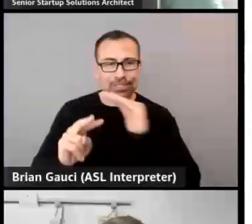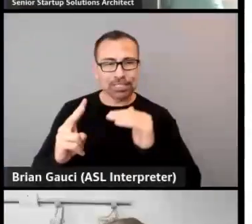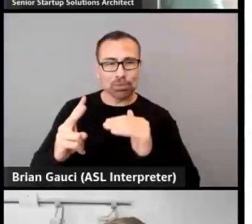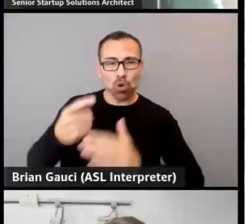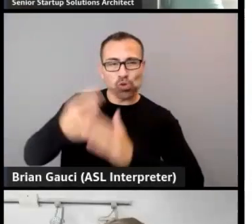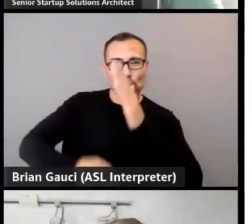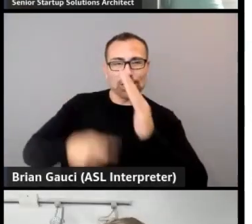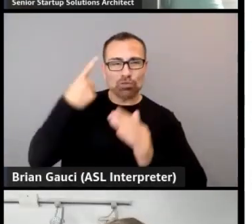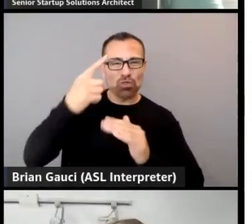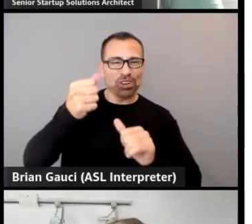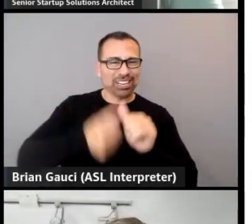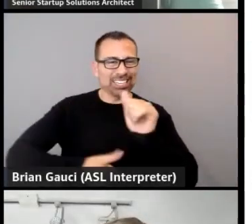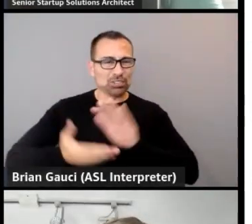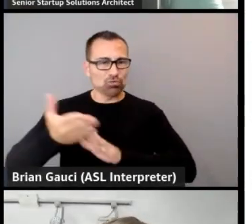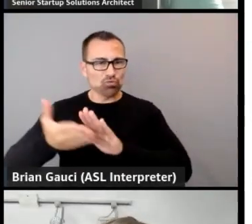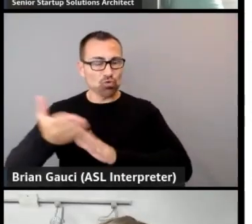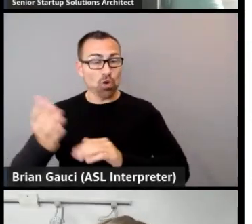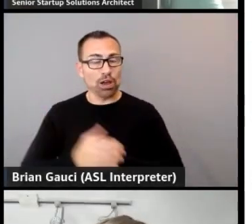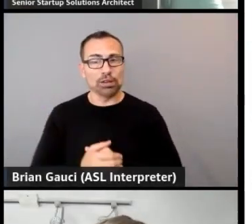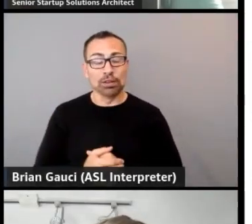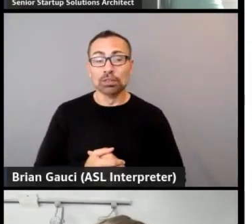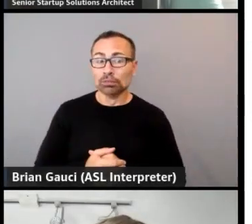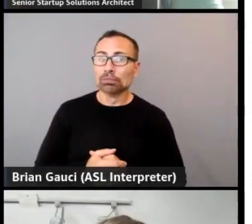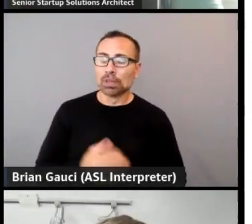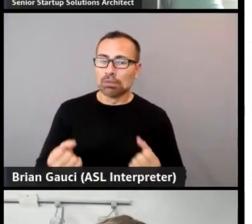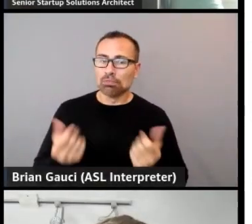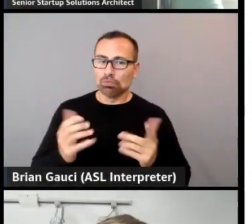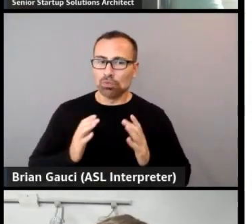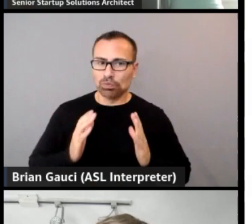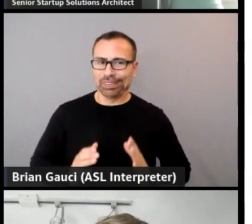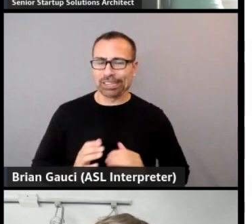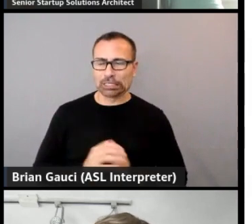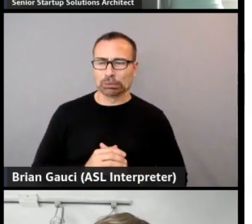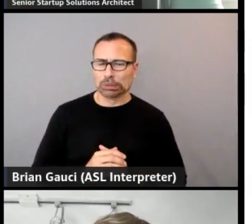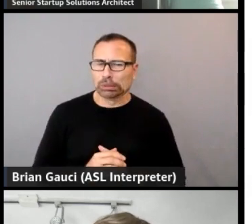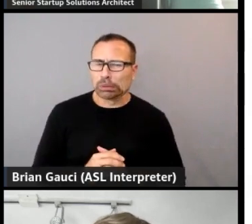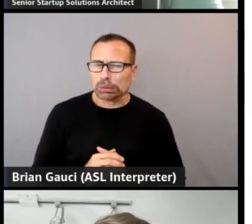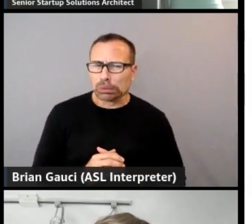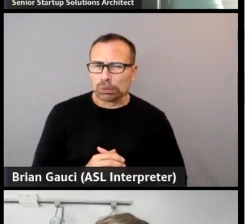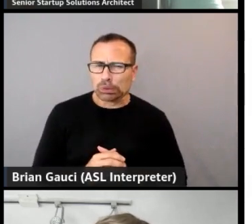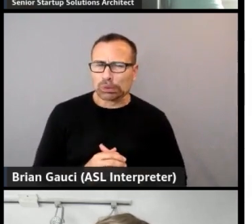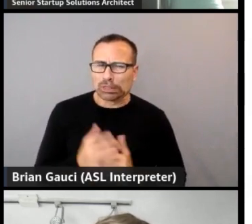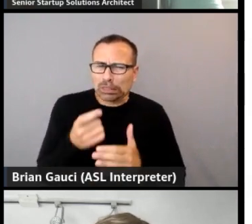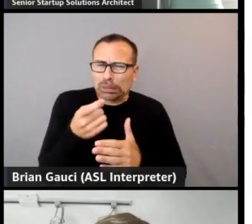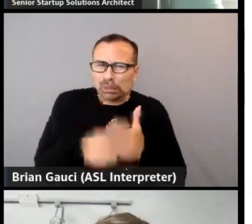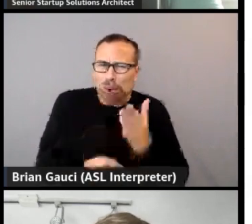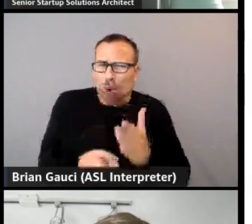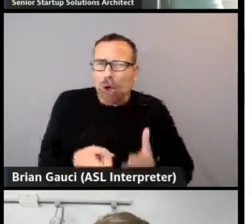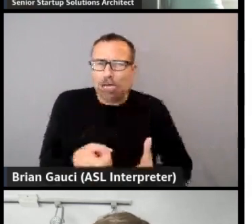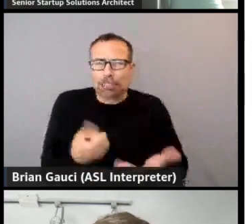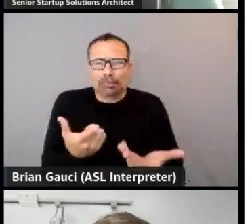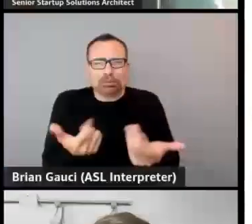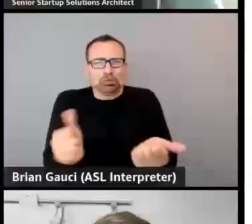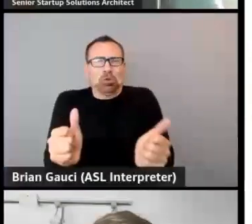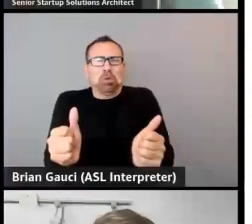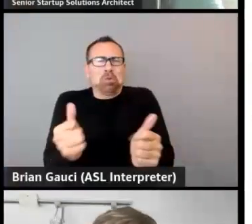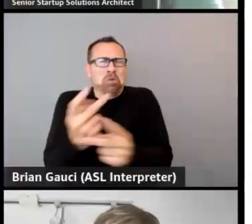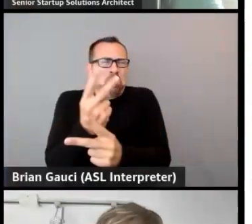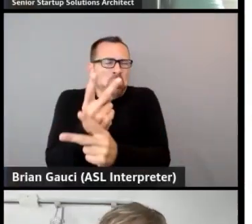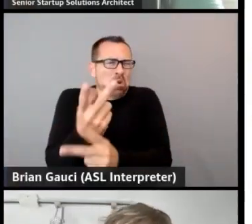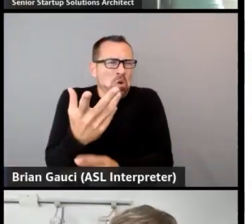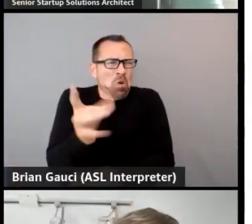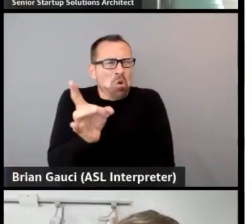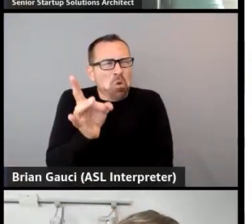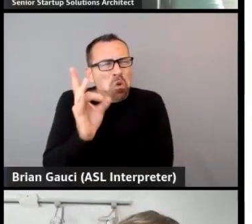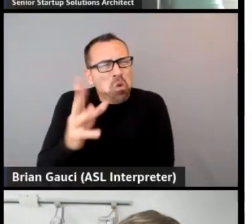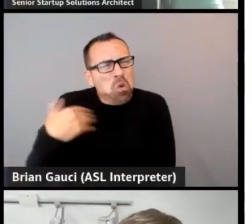run. We've been hearing a lot from our customers that it's hard to determine how much the cost is for per run. And so we wanted to make that